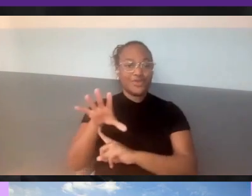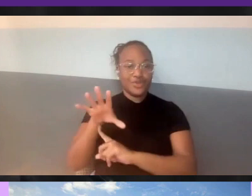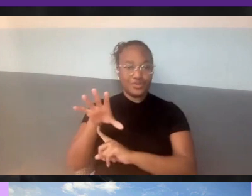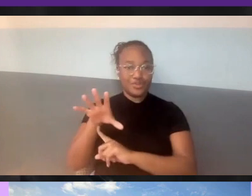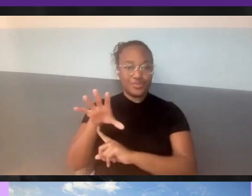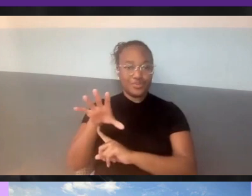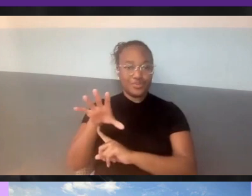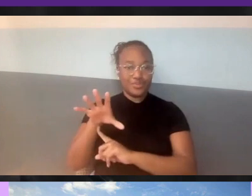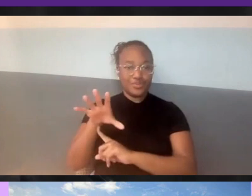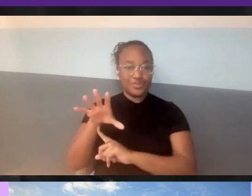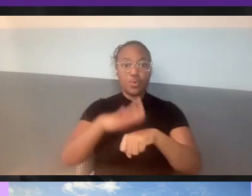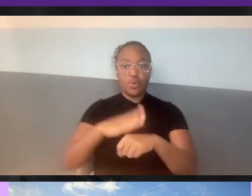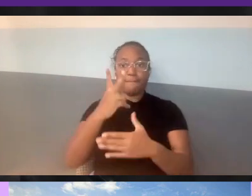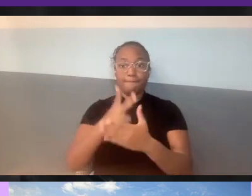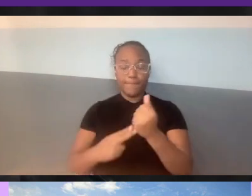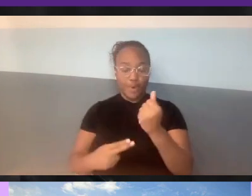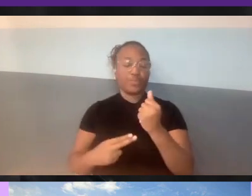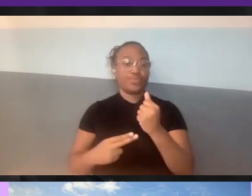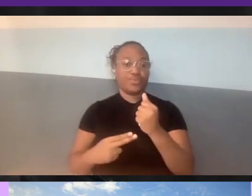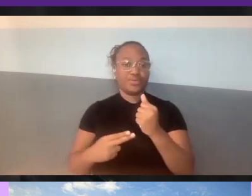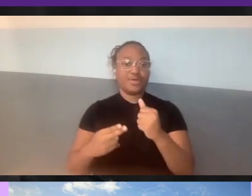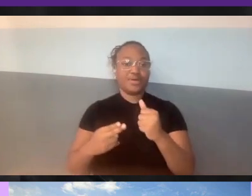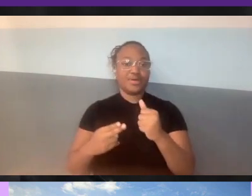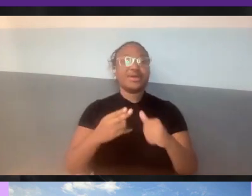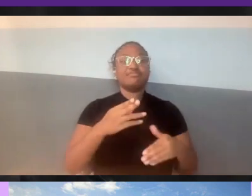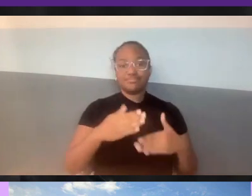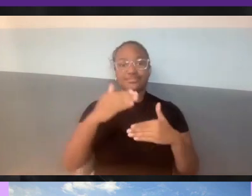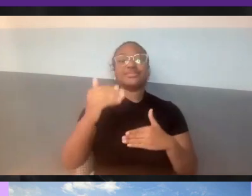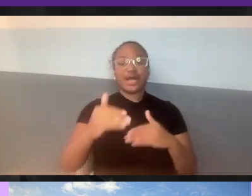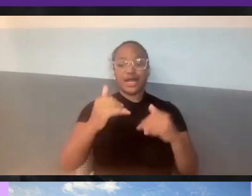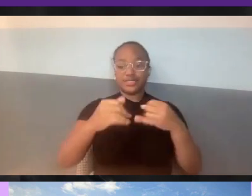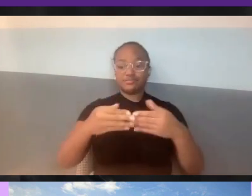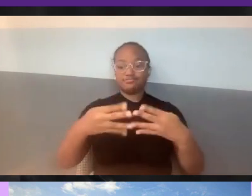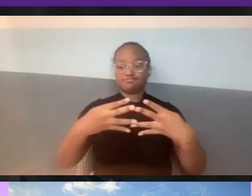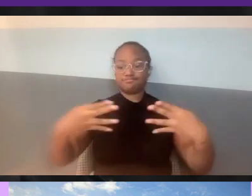Mexico and filming in specific sites, like in